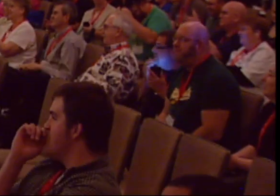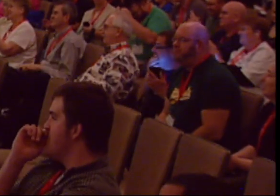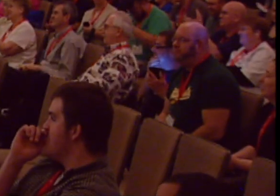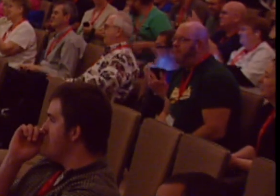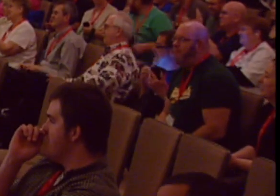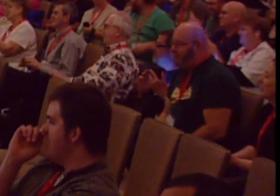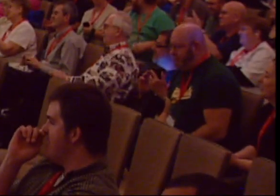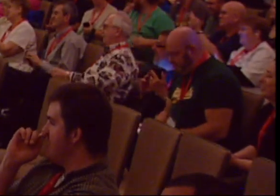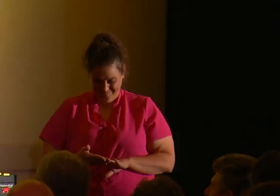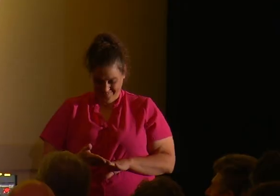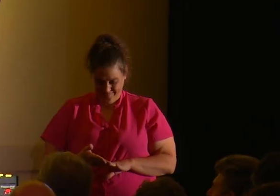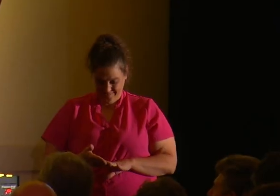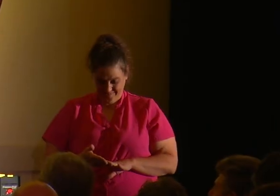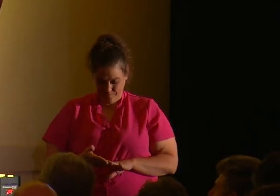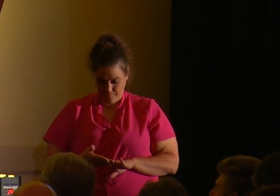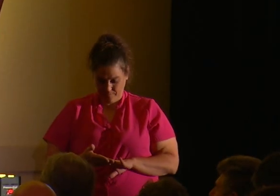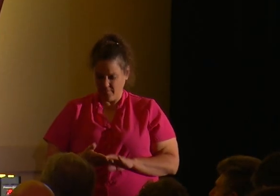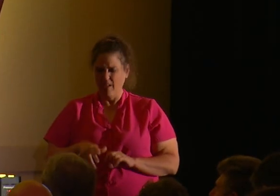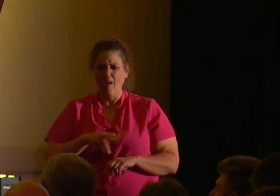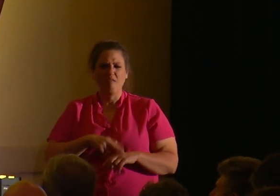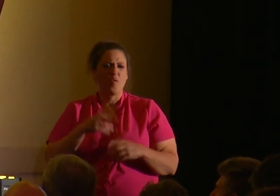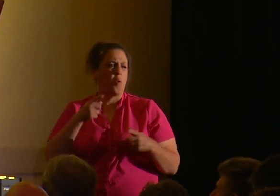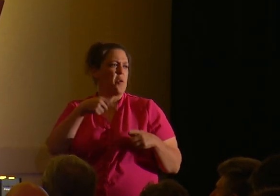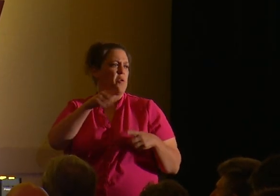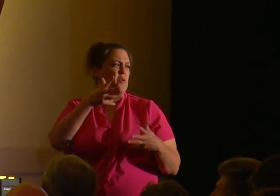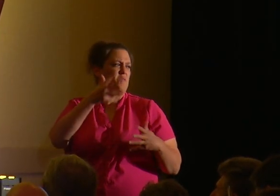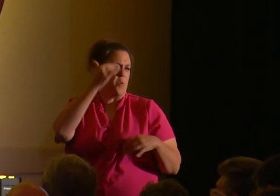Of course, we know this, but my mama, she just